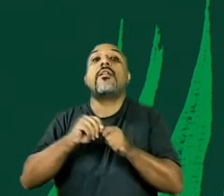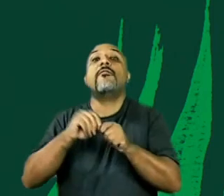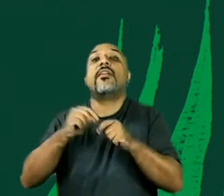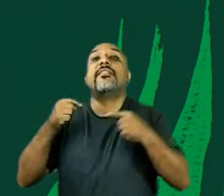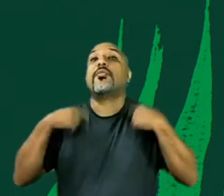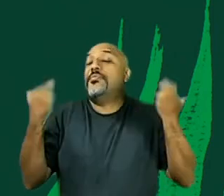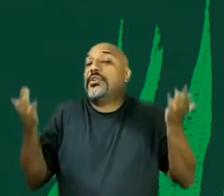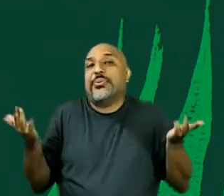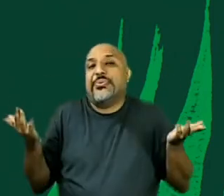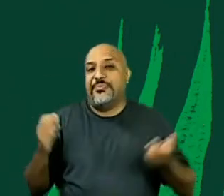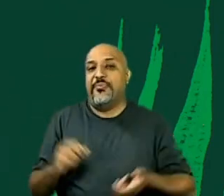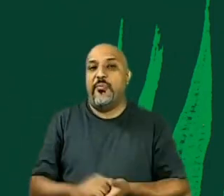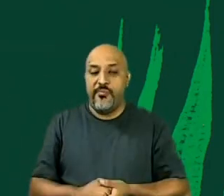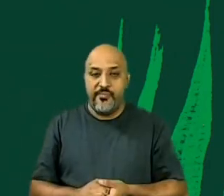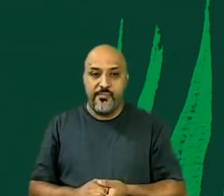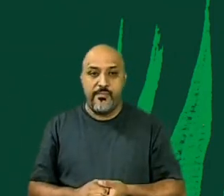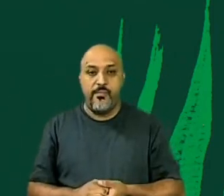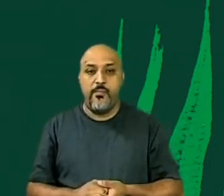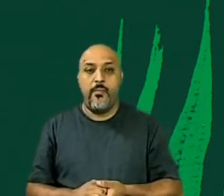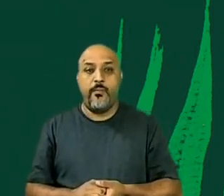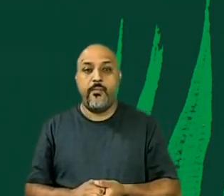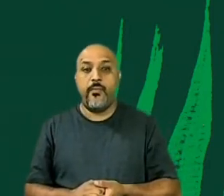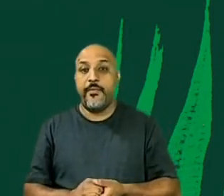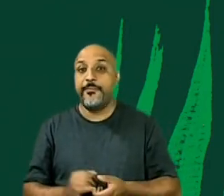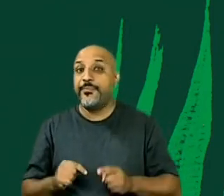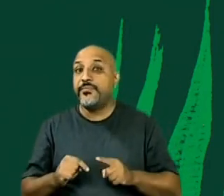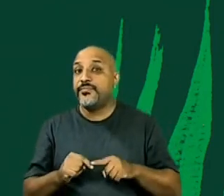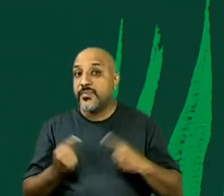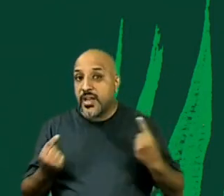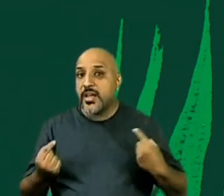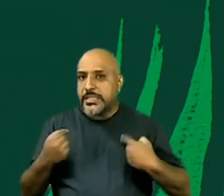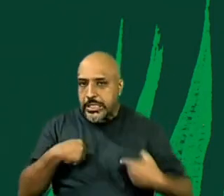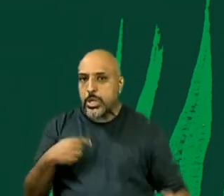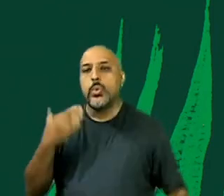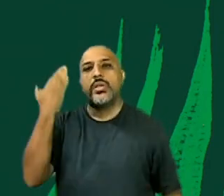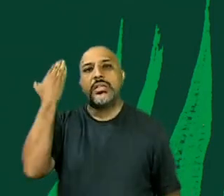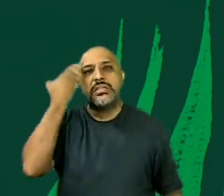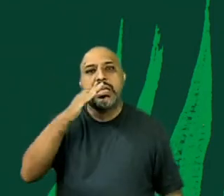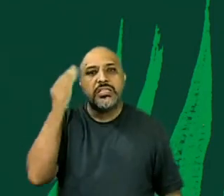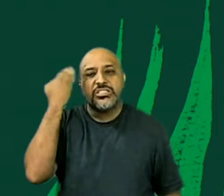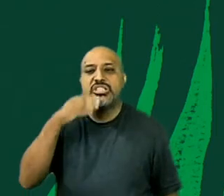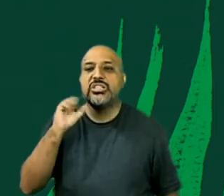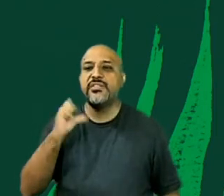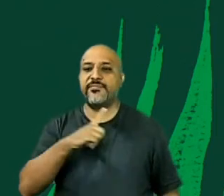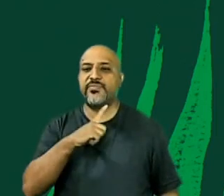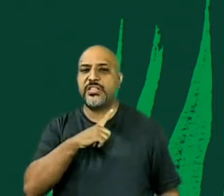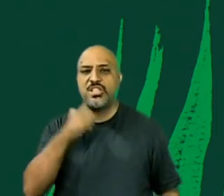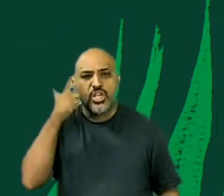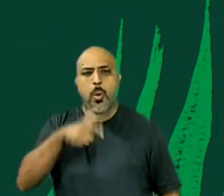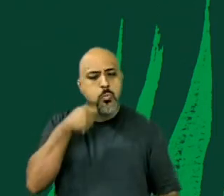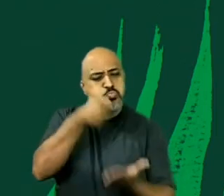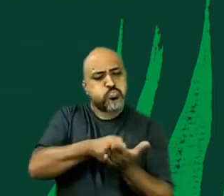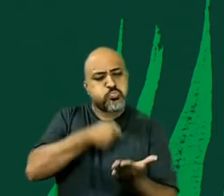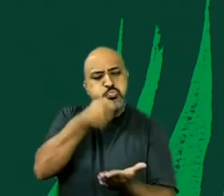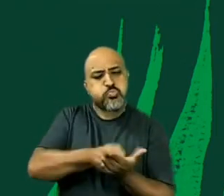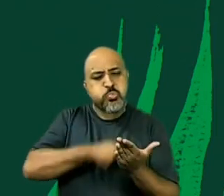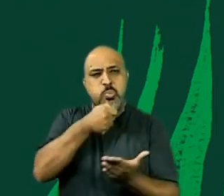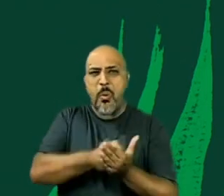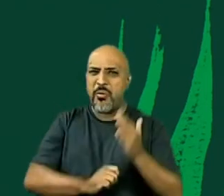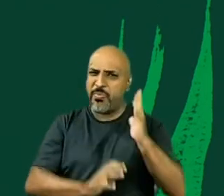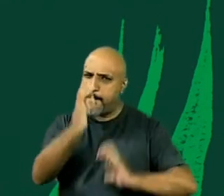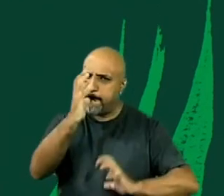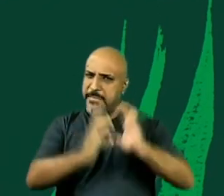But I realized that rather than struggle and fight with these people who didn't understand my